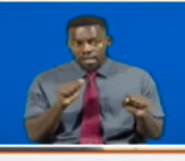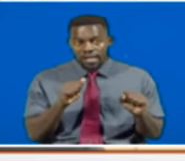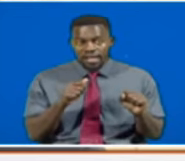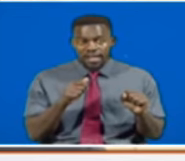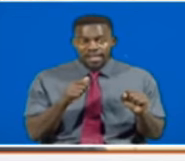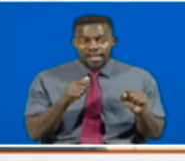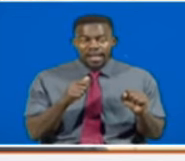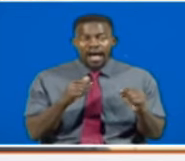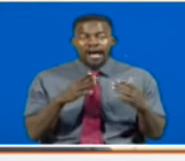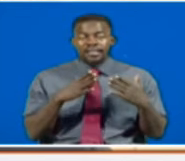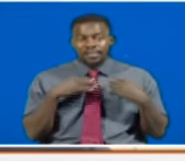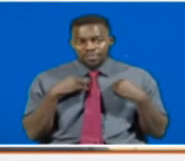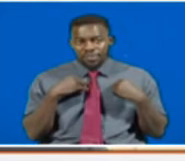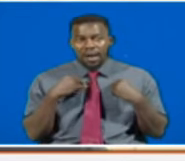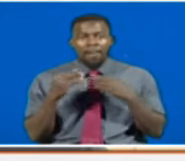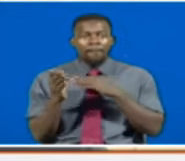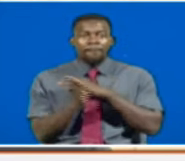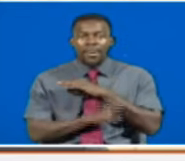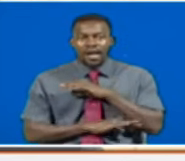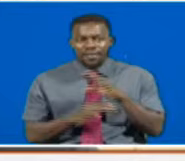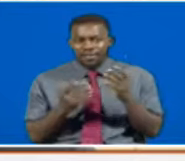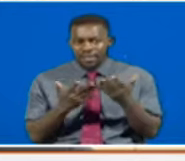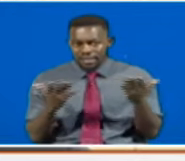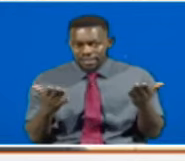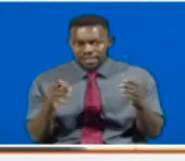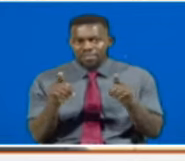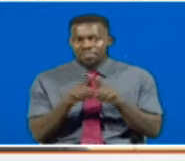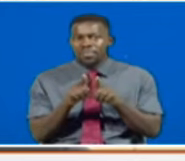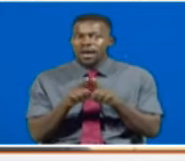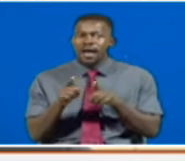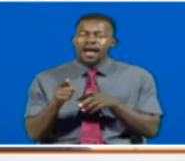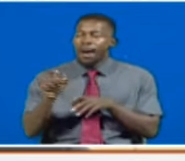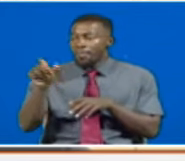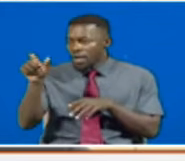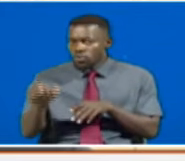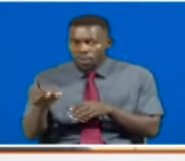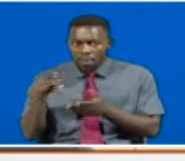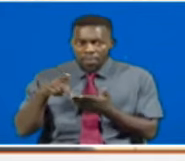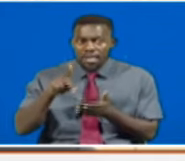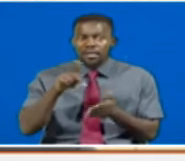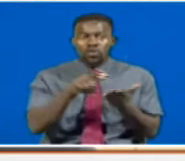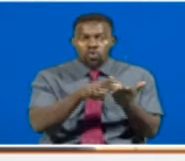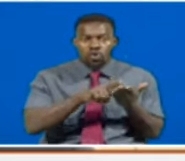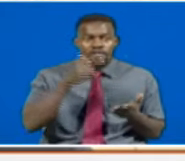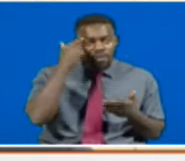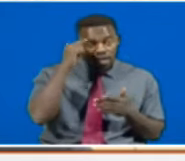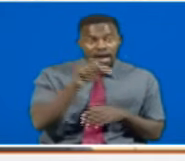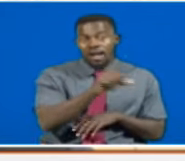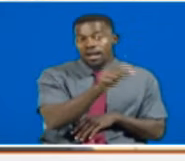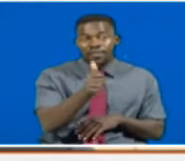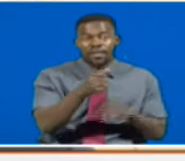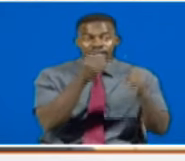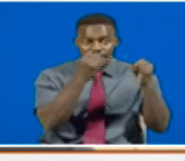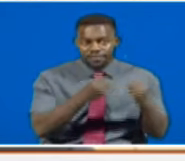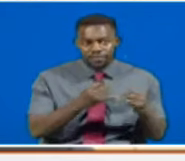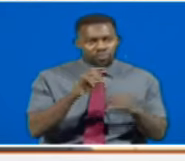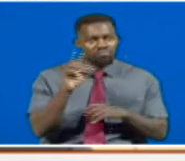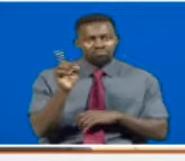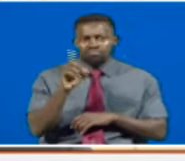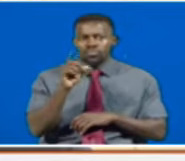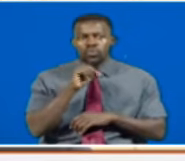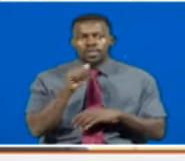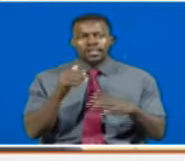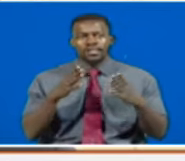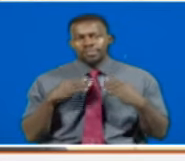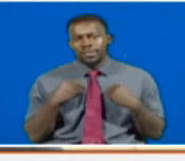not intend to sacrifice anything. Everything that has been the fight